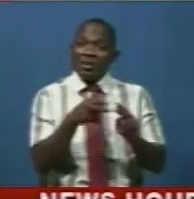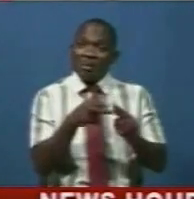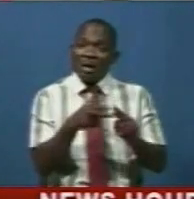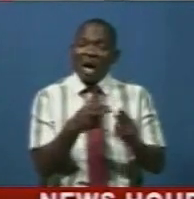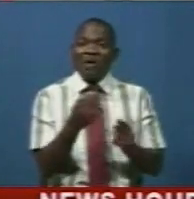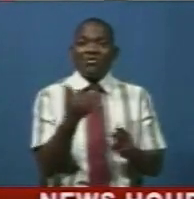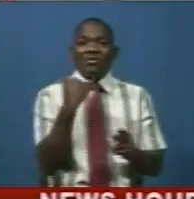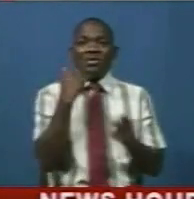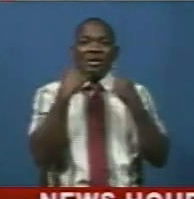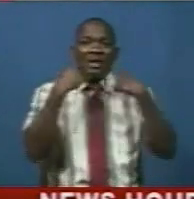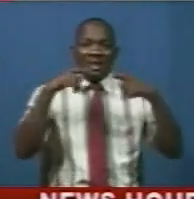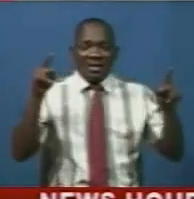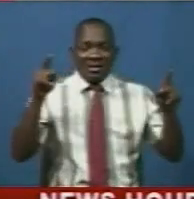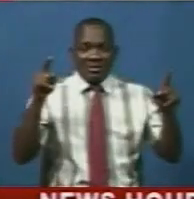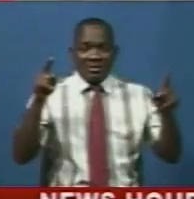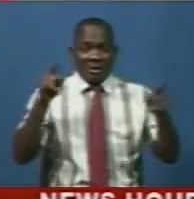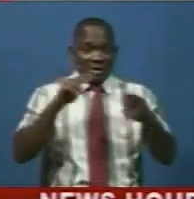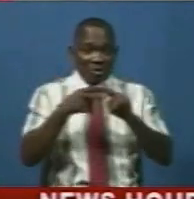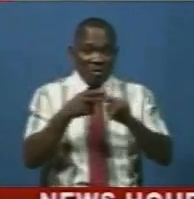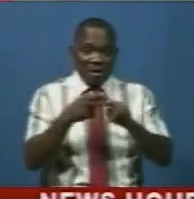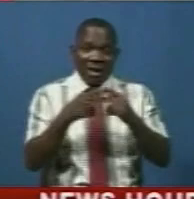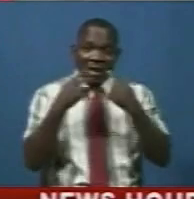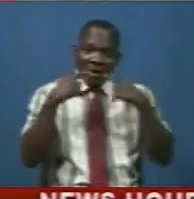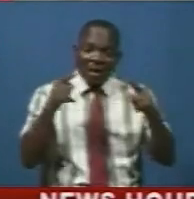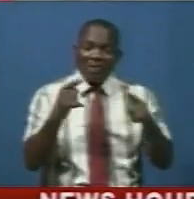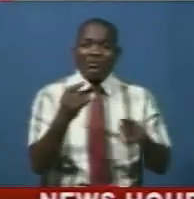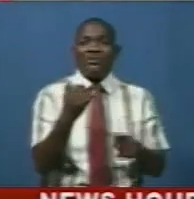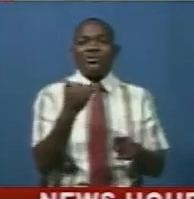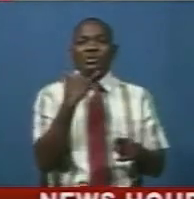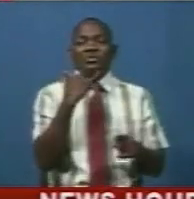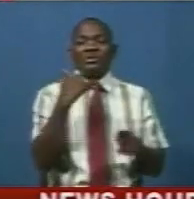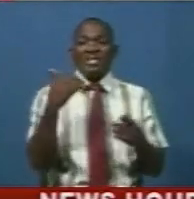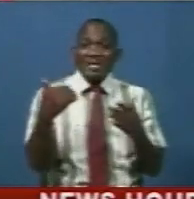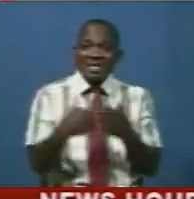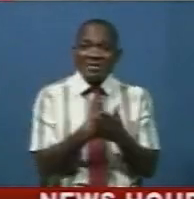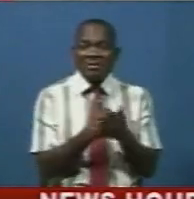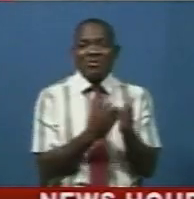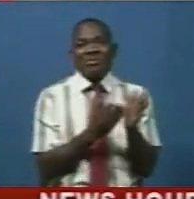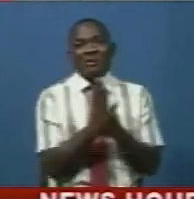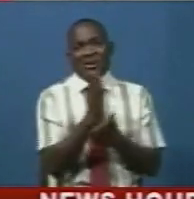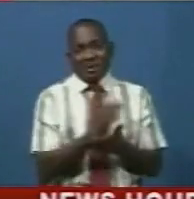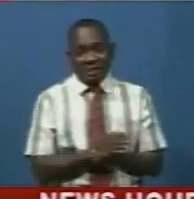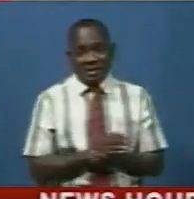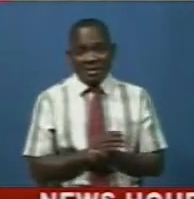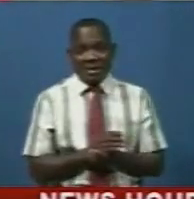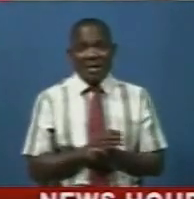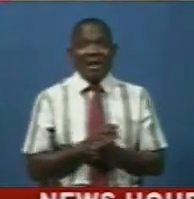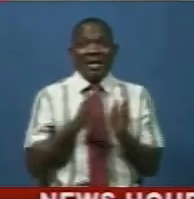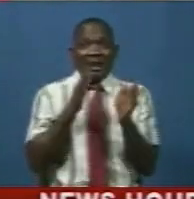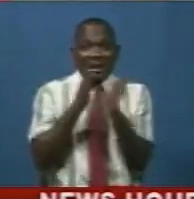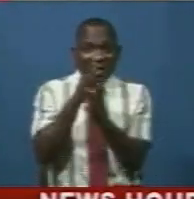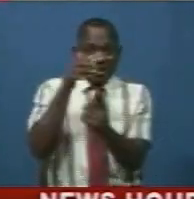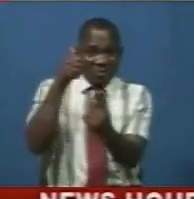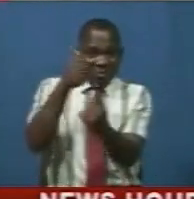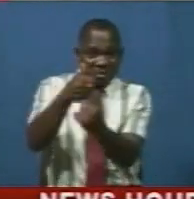contradict their earlier declaration, which they claim to be the final declaration. So let's ask